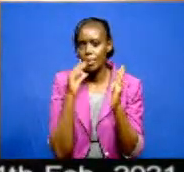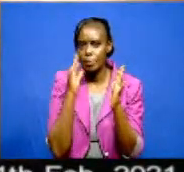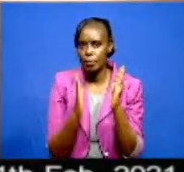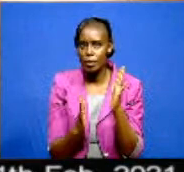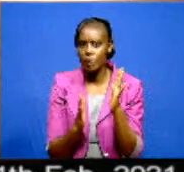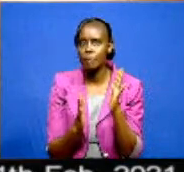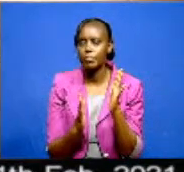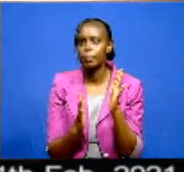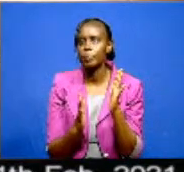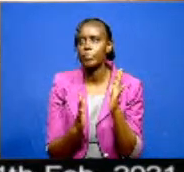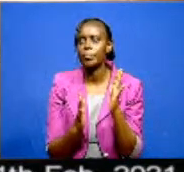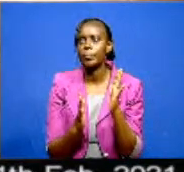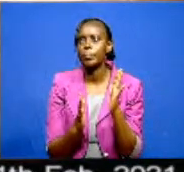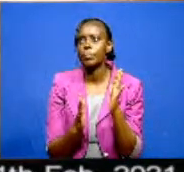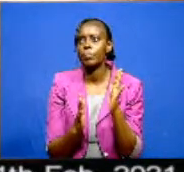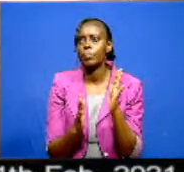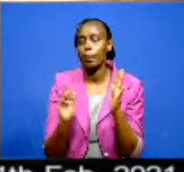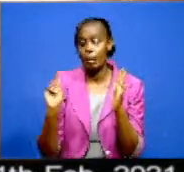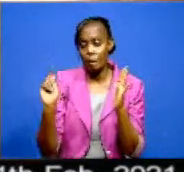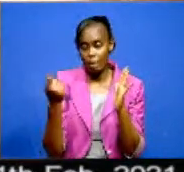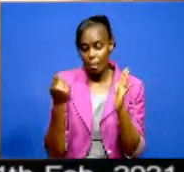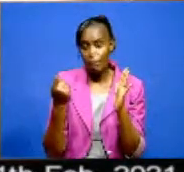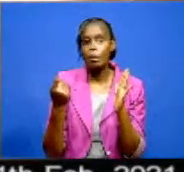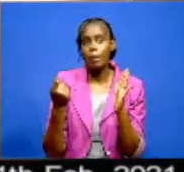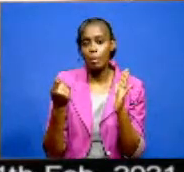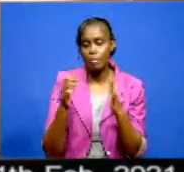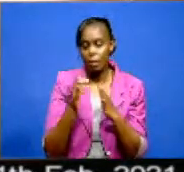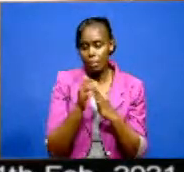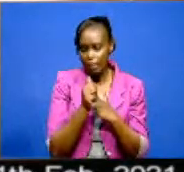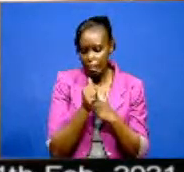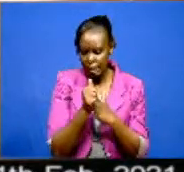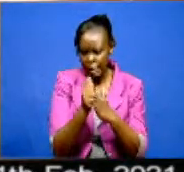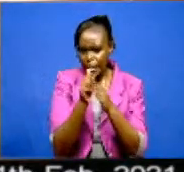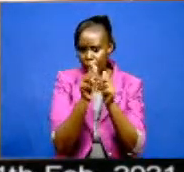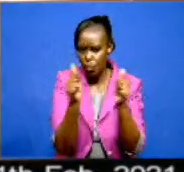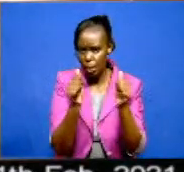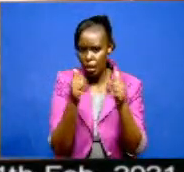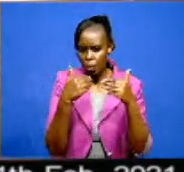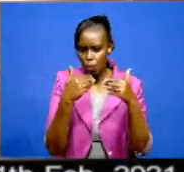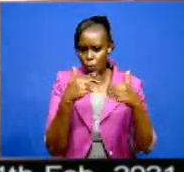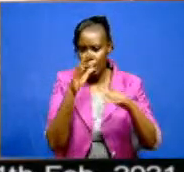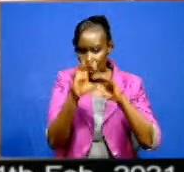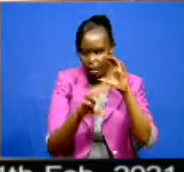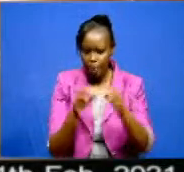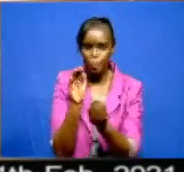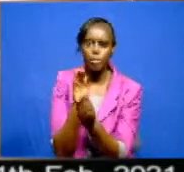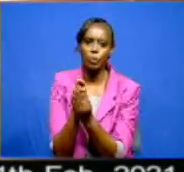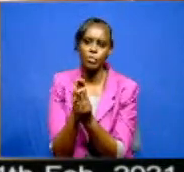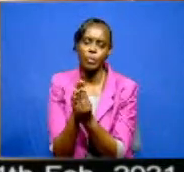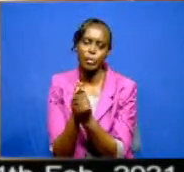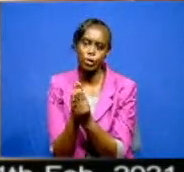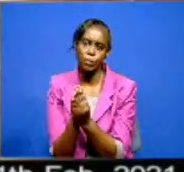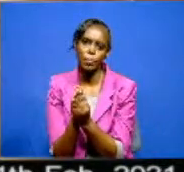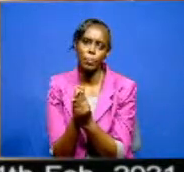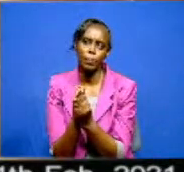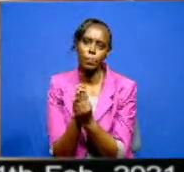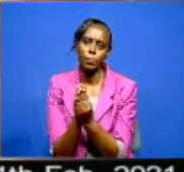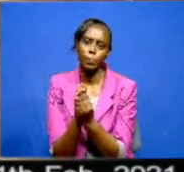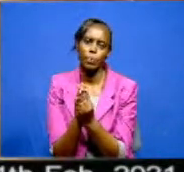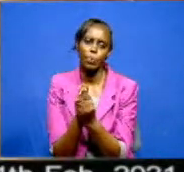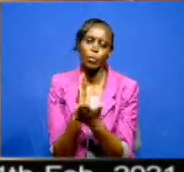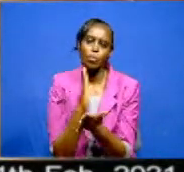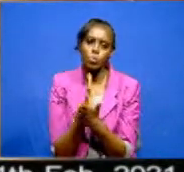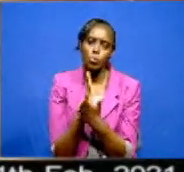Speaker, Kenya has always been a leader in wildlife conservation. And Madam Speaker, it's